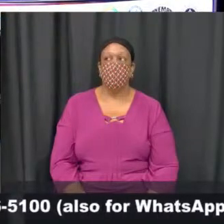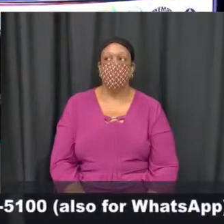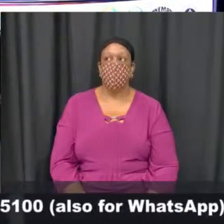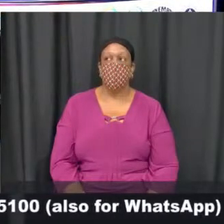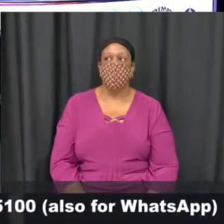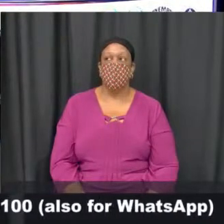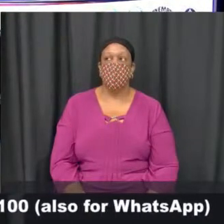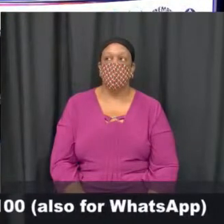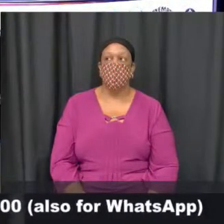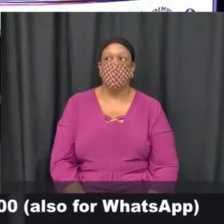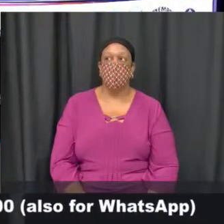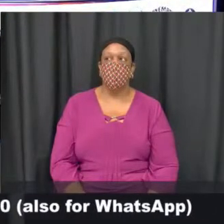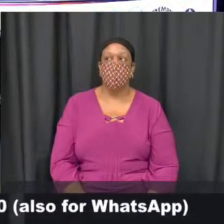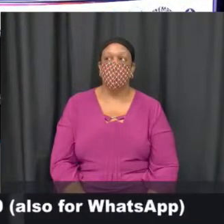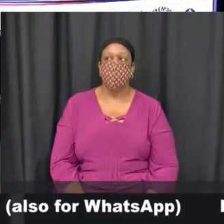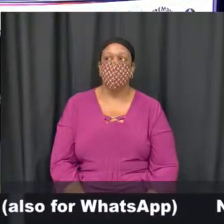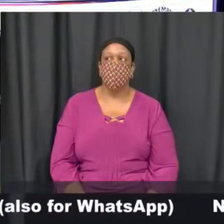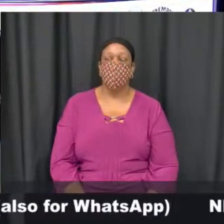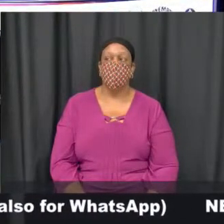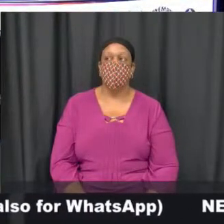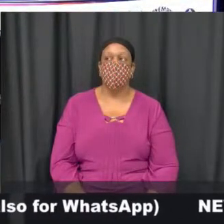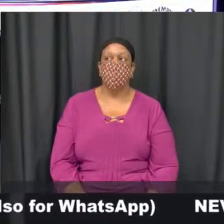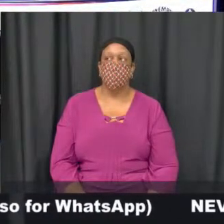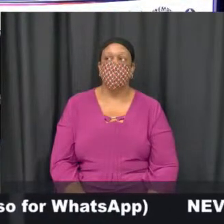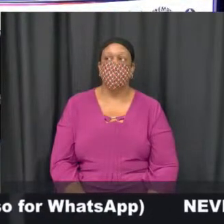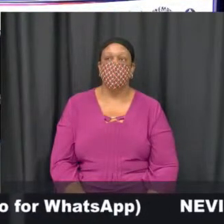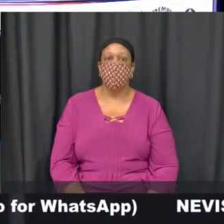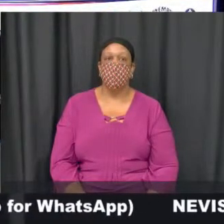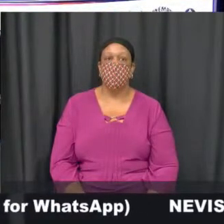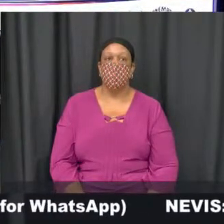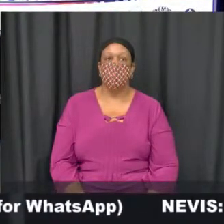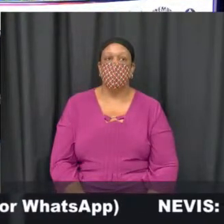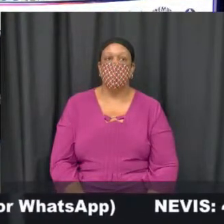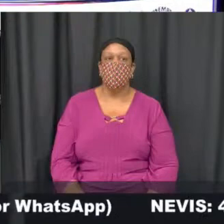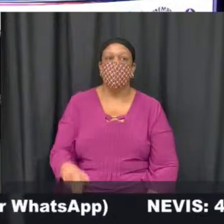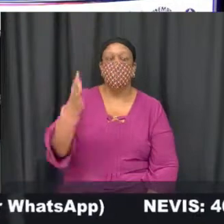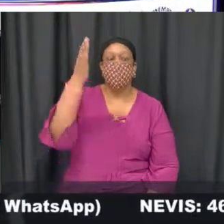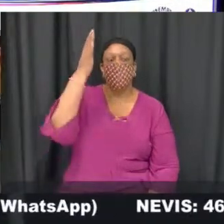technical staff are afforded this privilege?